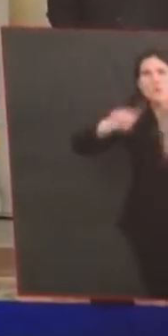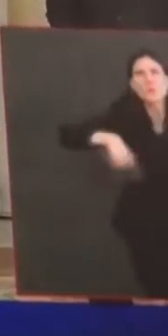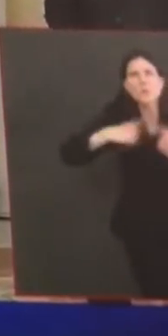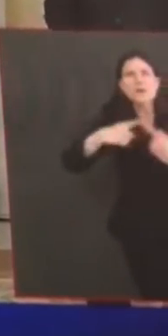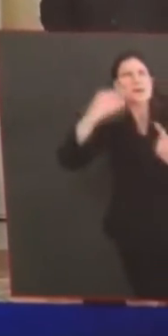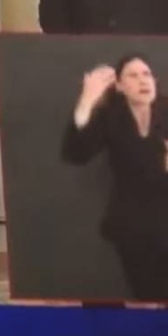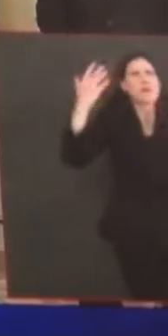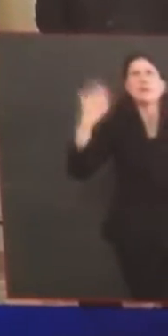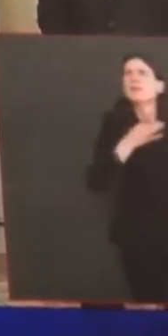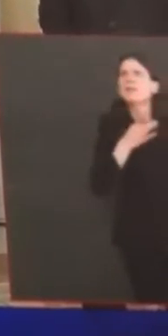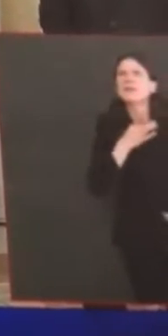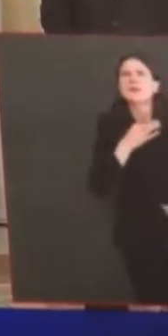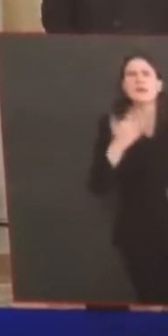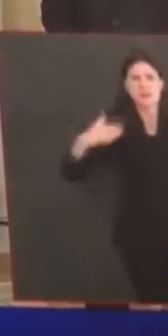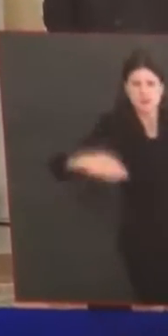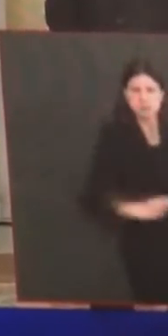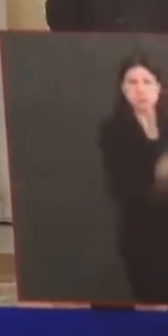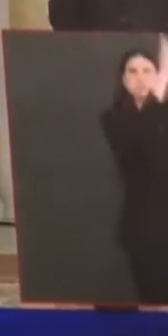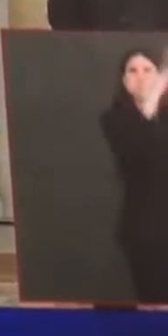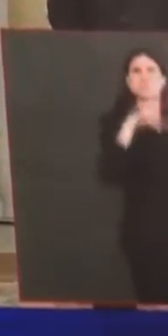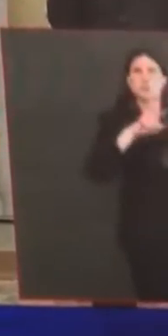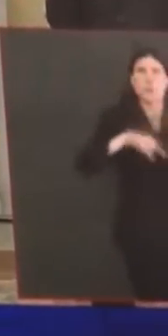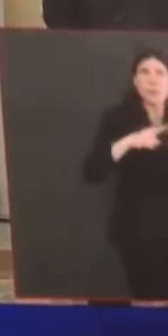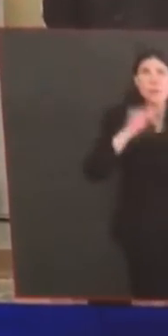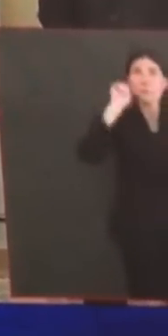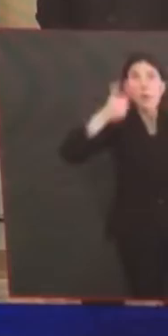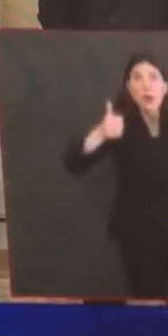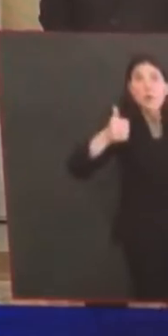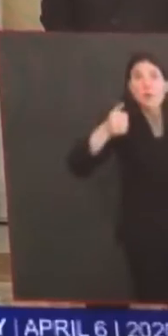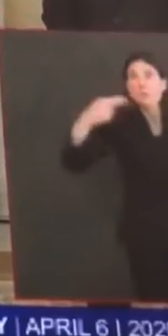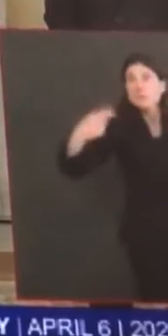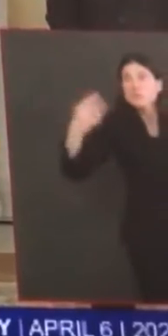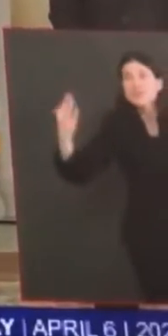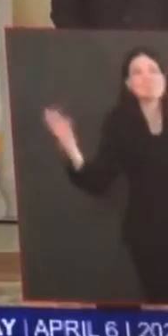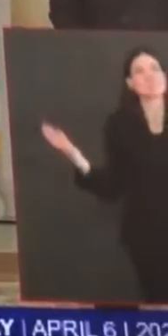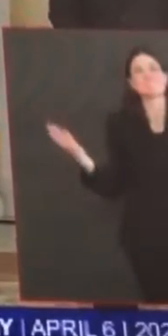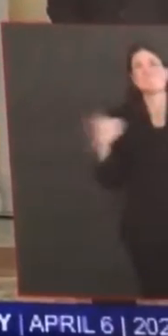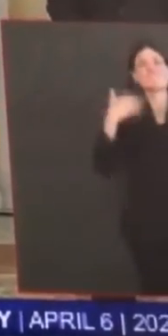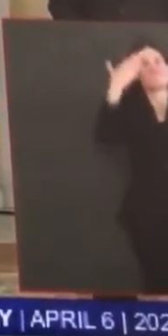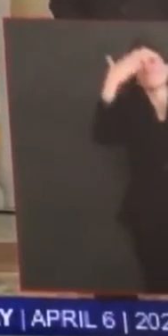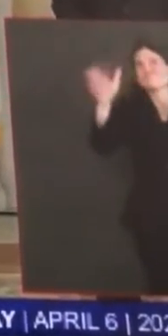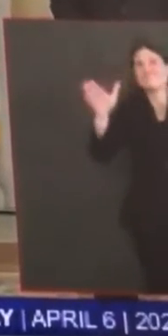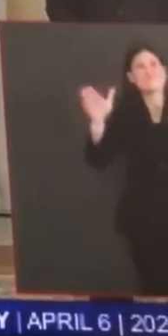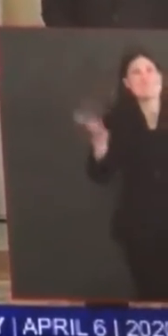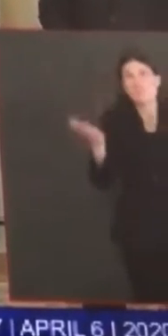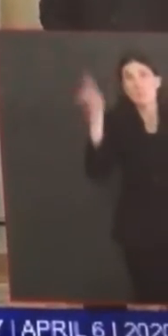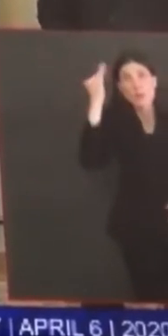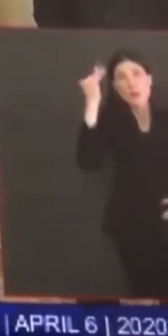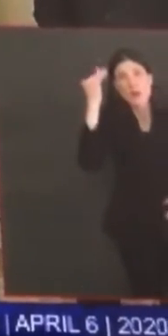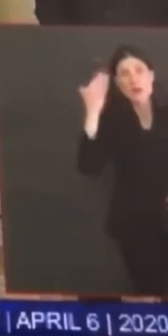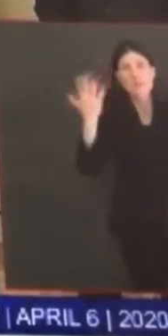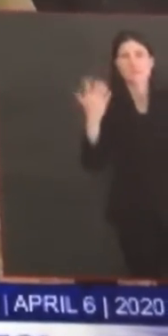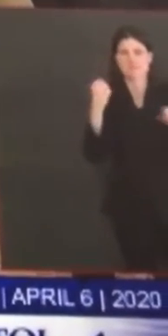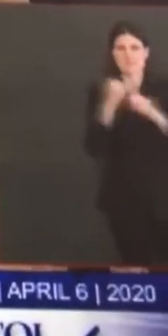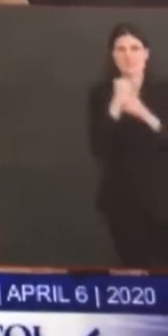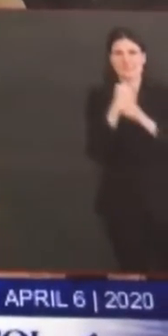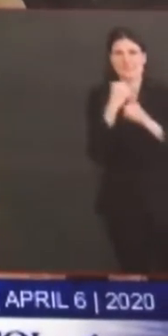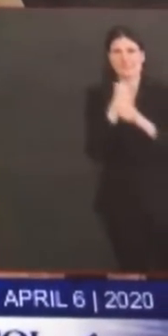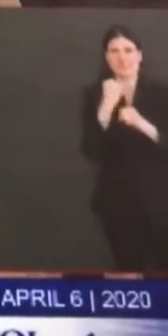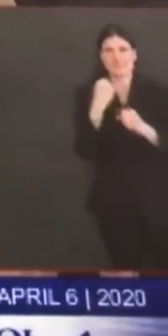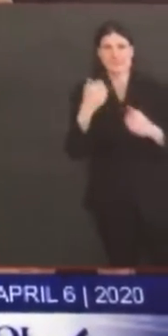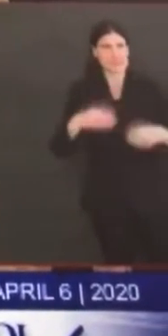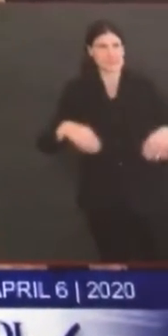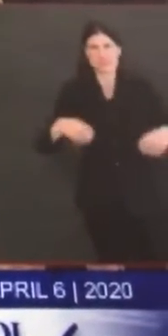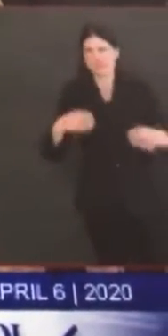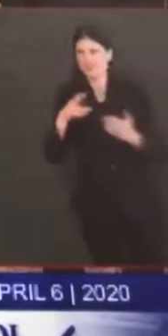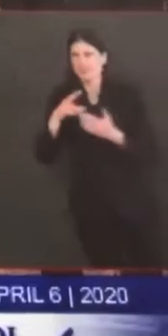with you. The reason is because it all depends, the single biggest variable in the model, the